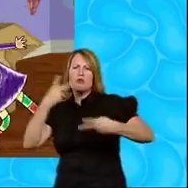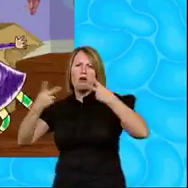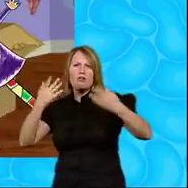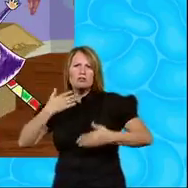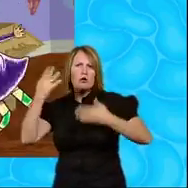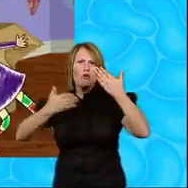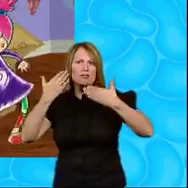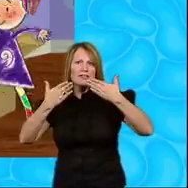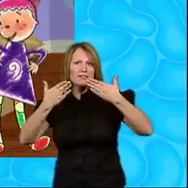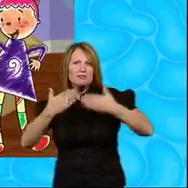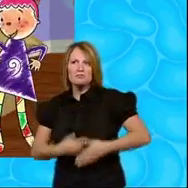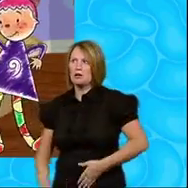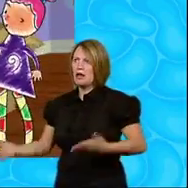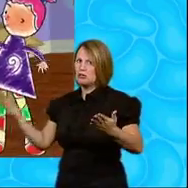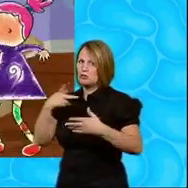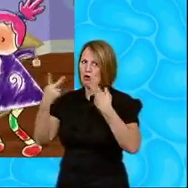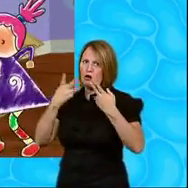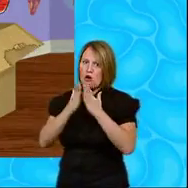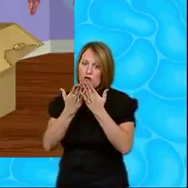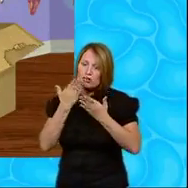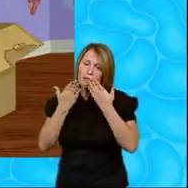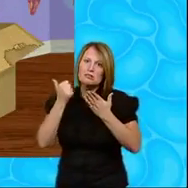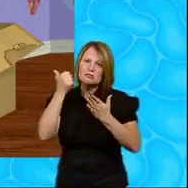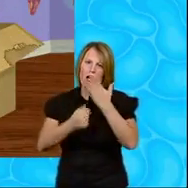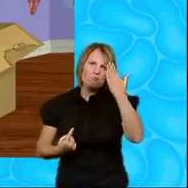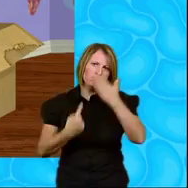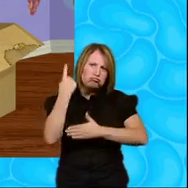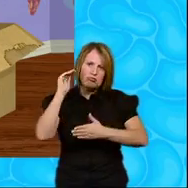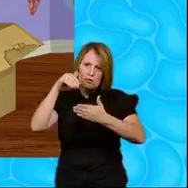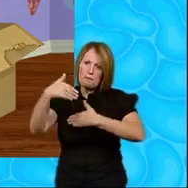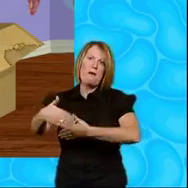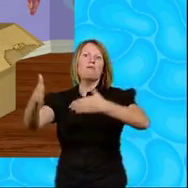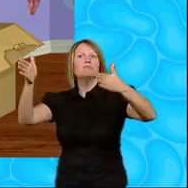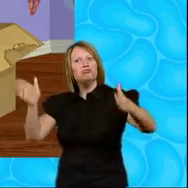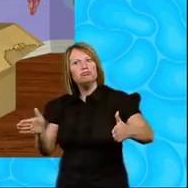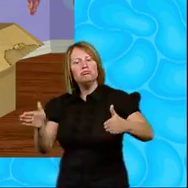making up stories. And every story rocks. Story box!